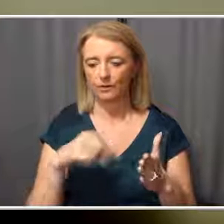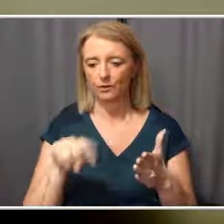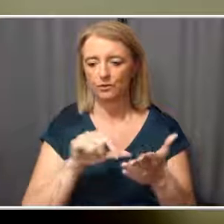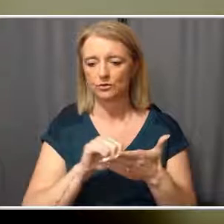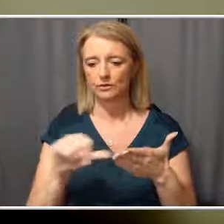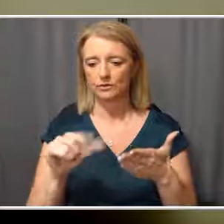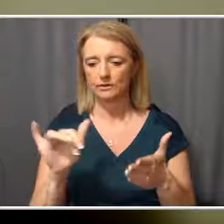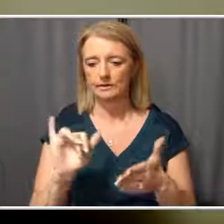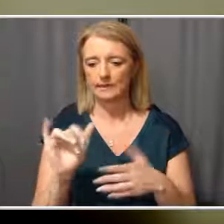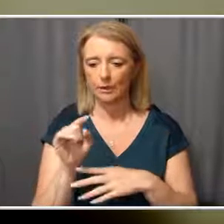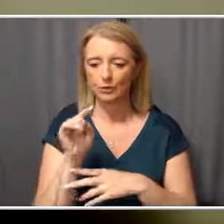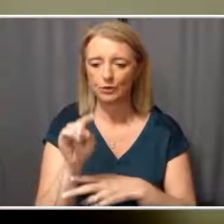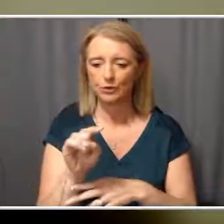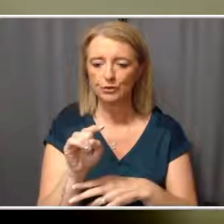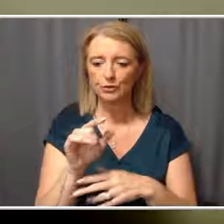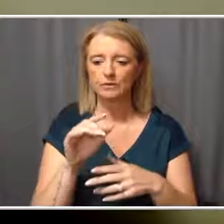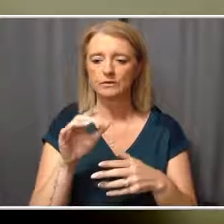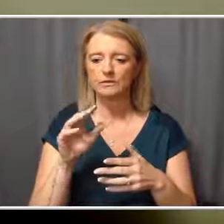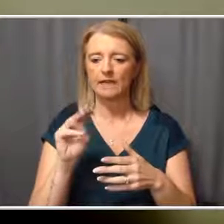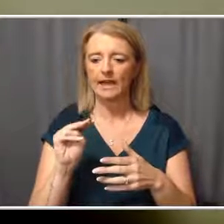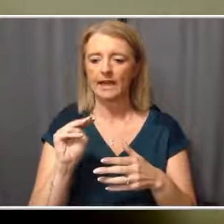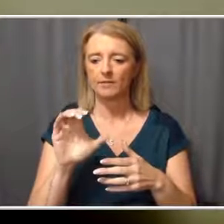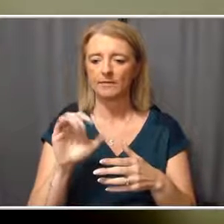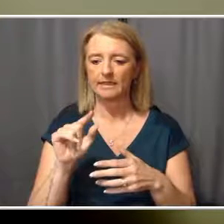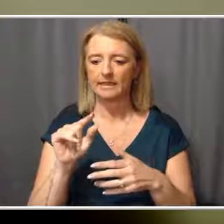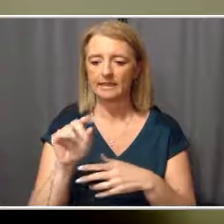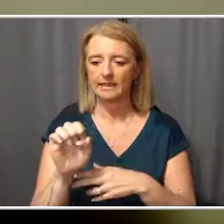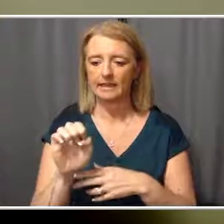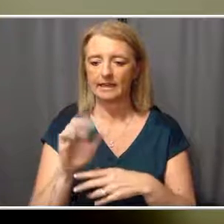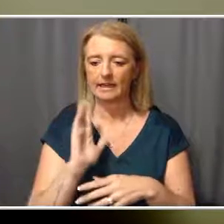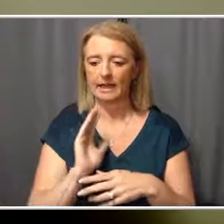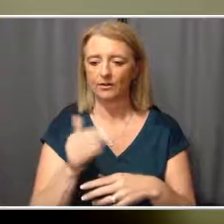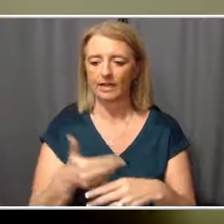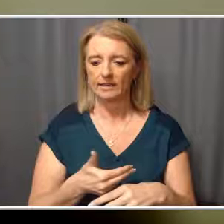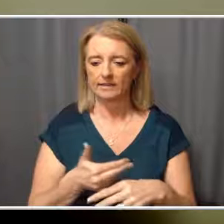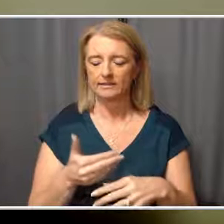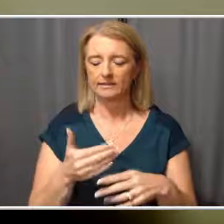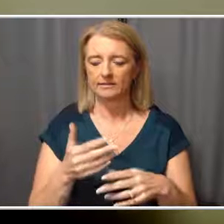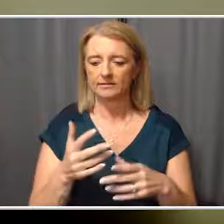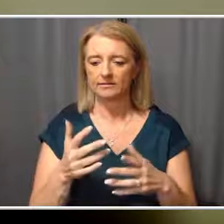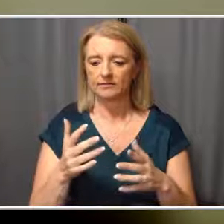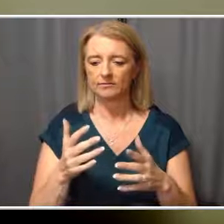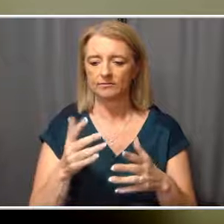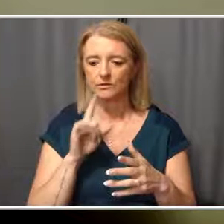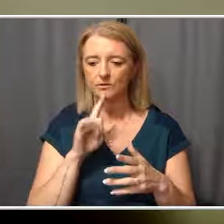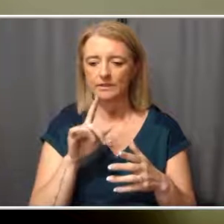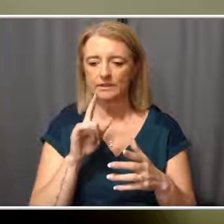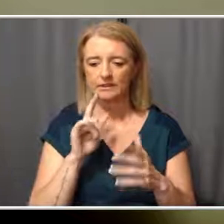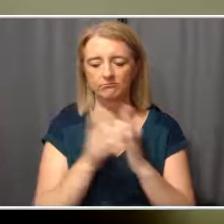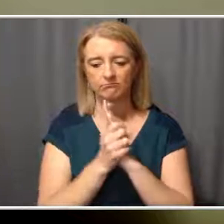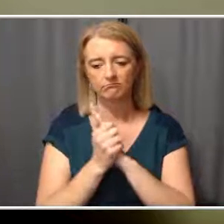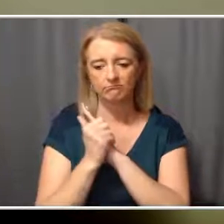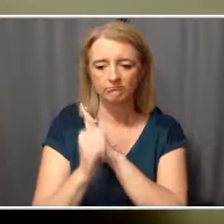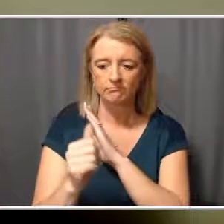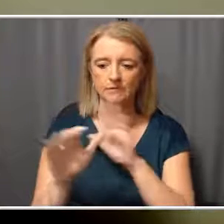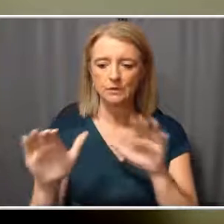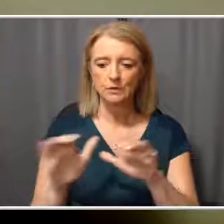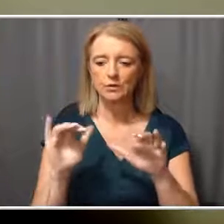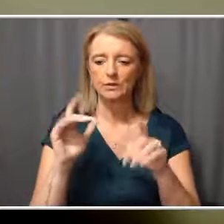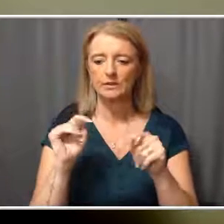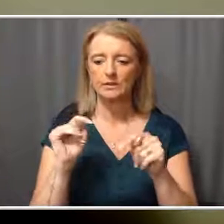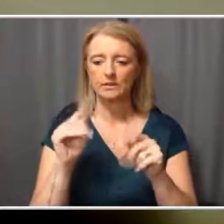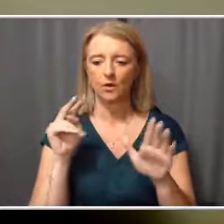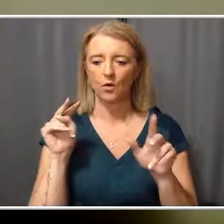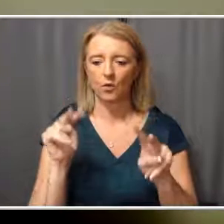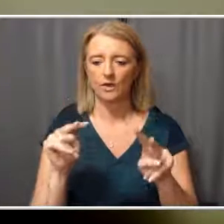there. Hawk, I work with Dr. Hawkinson a lot. He takes care of, as an infectious disease specialist, he takes care of a lot of our transplant patients. And I